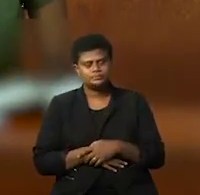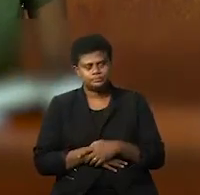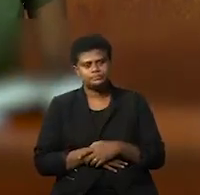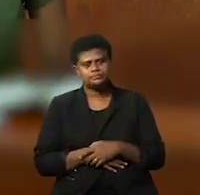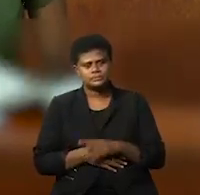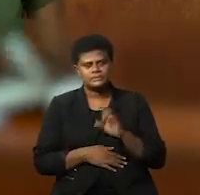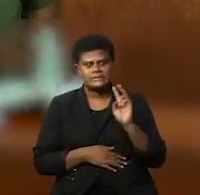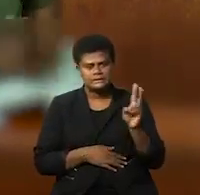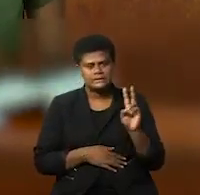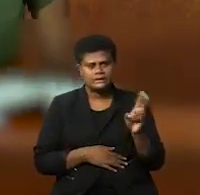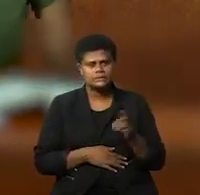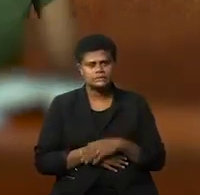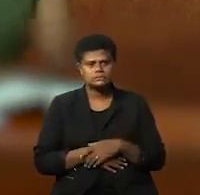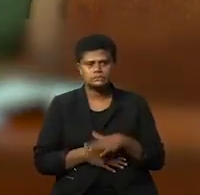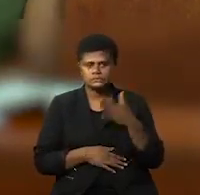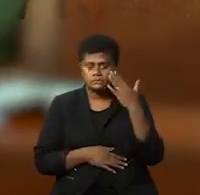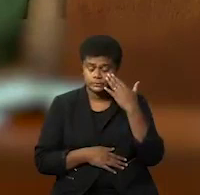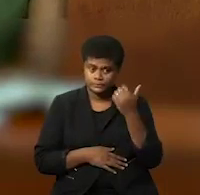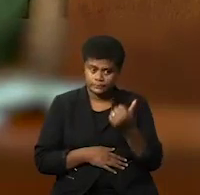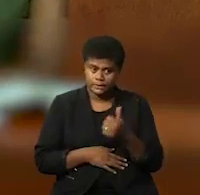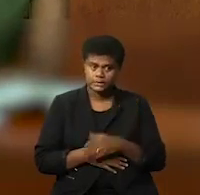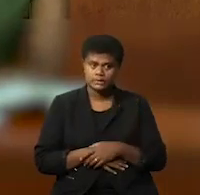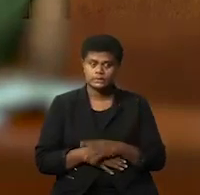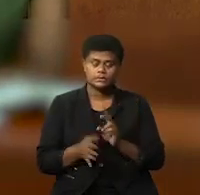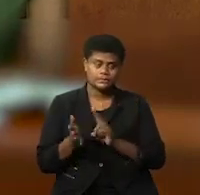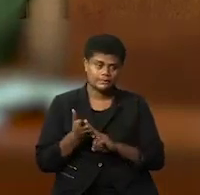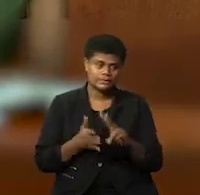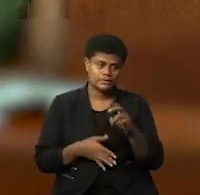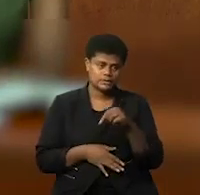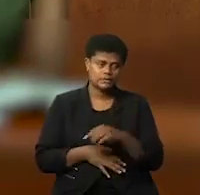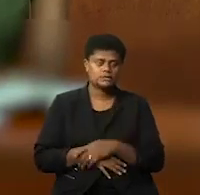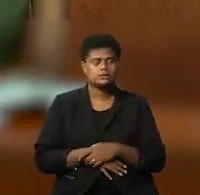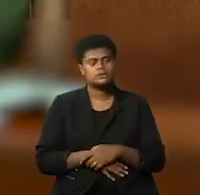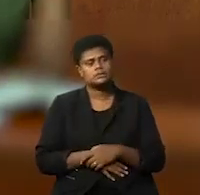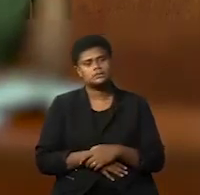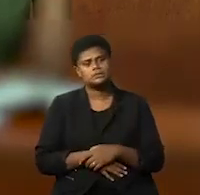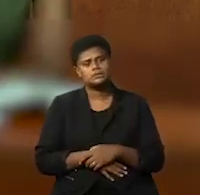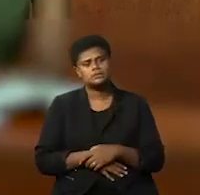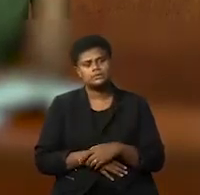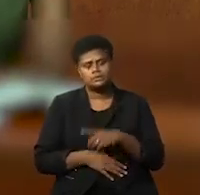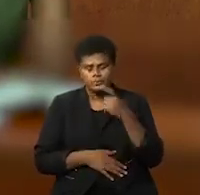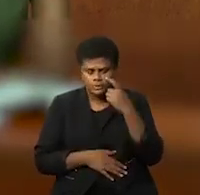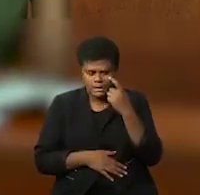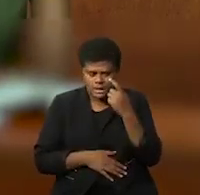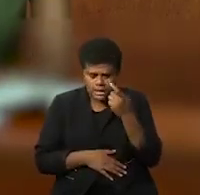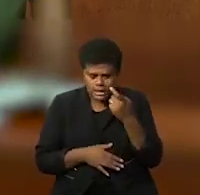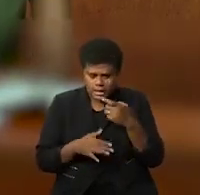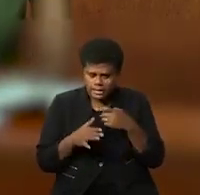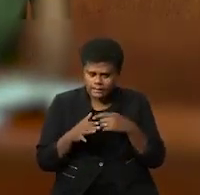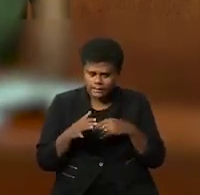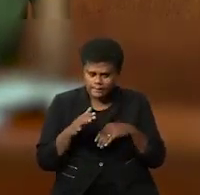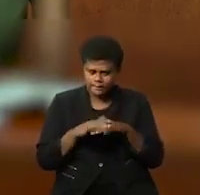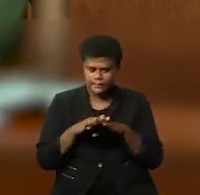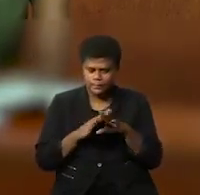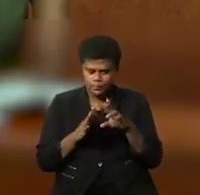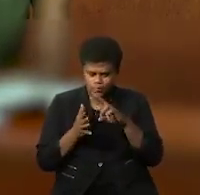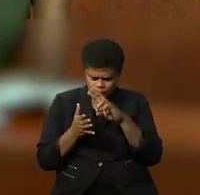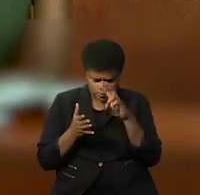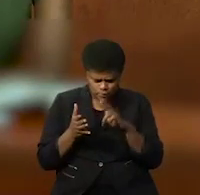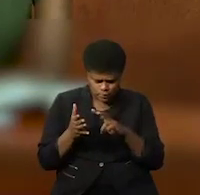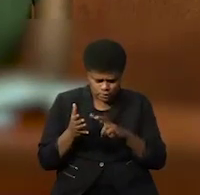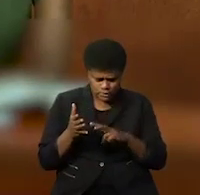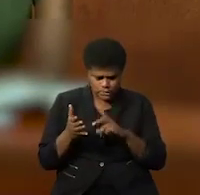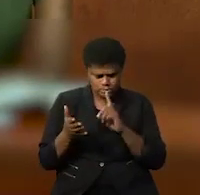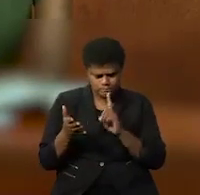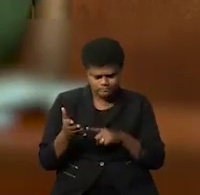of times. And again, you will find in that verse, if you observe that verse carefully, there